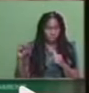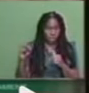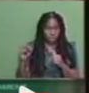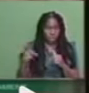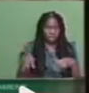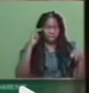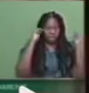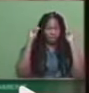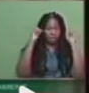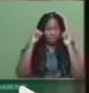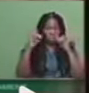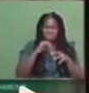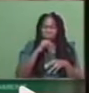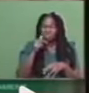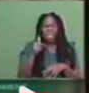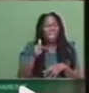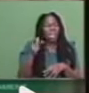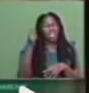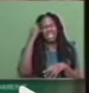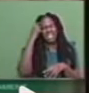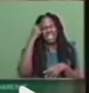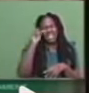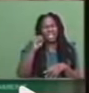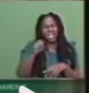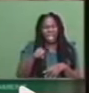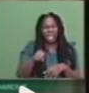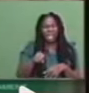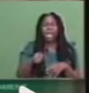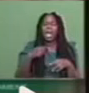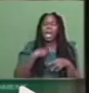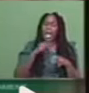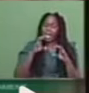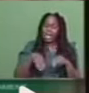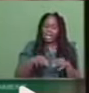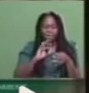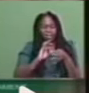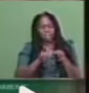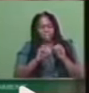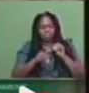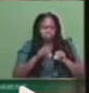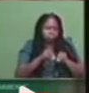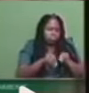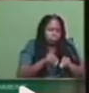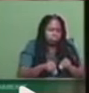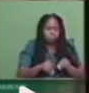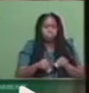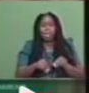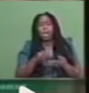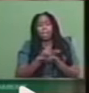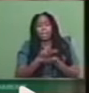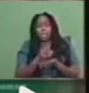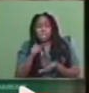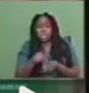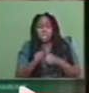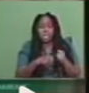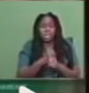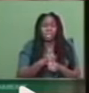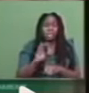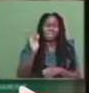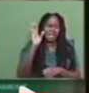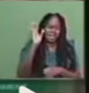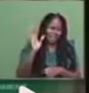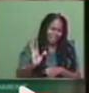to balance any budget this year, COVID or no COVID. The fallacy of balanced budget is laid bare. It was